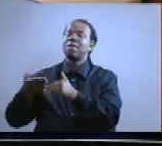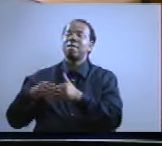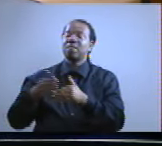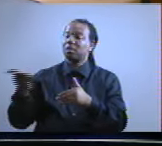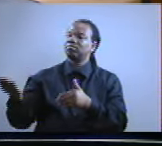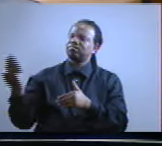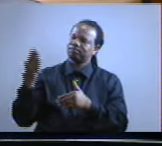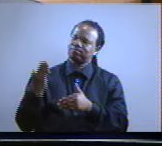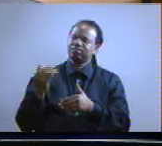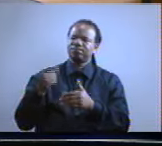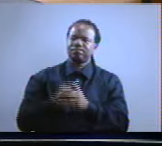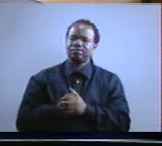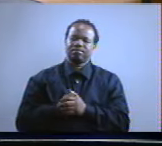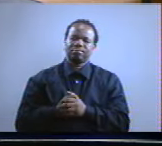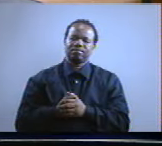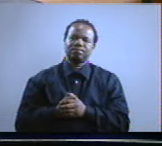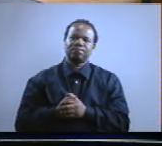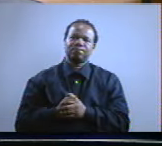floor.